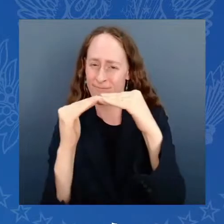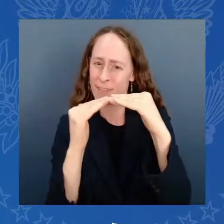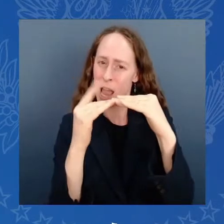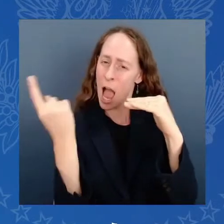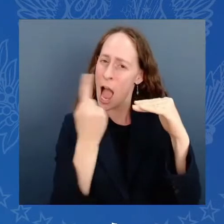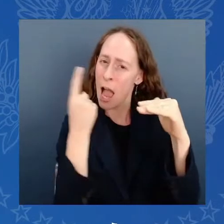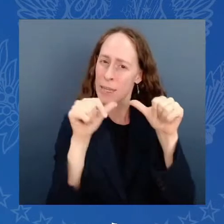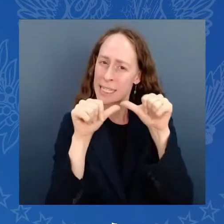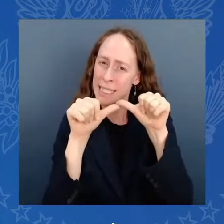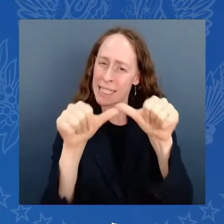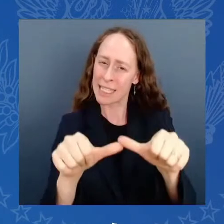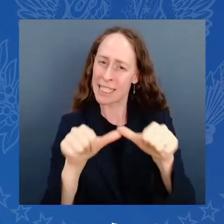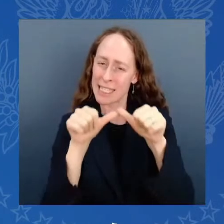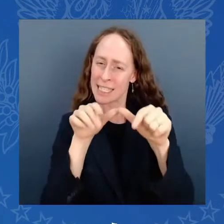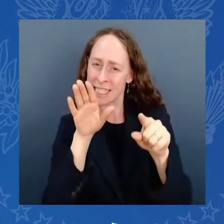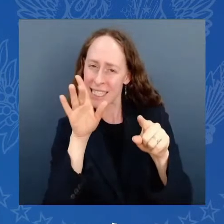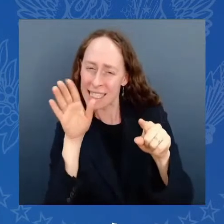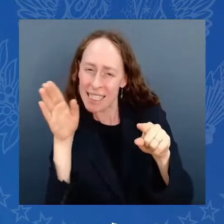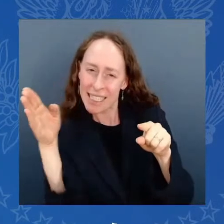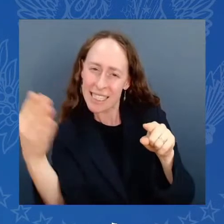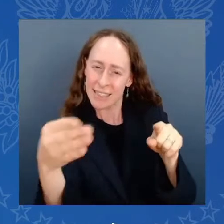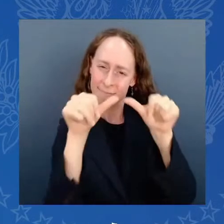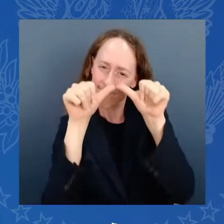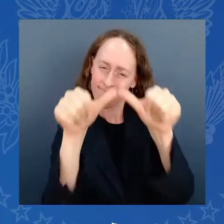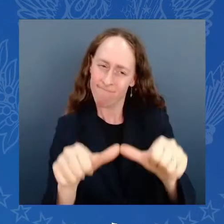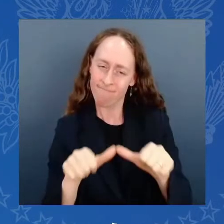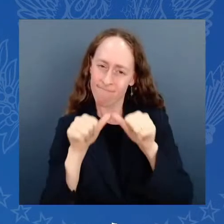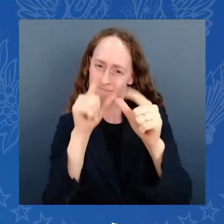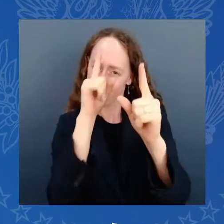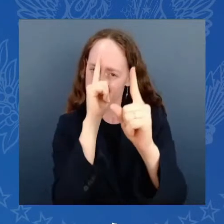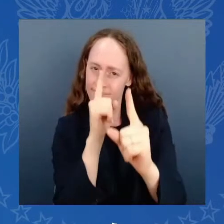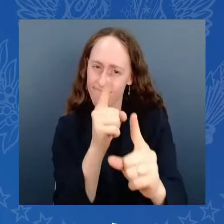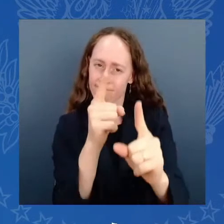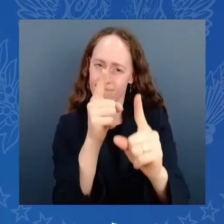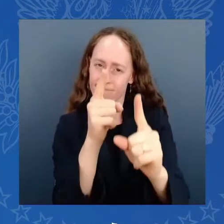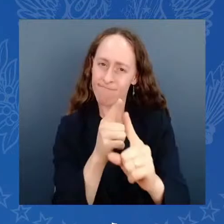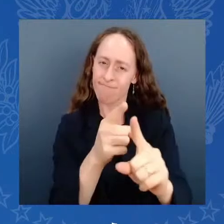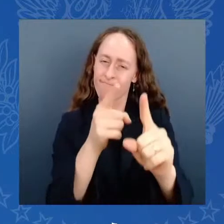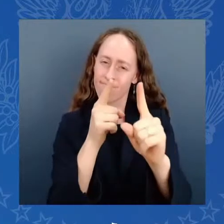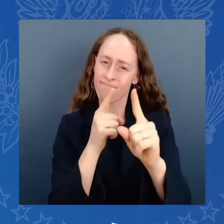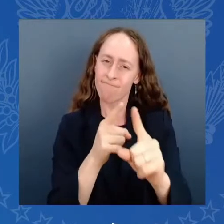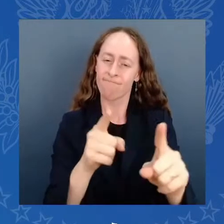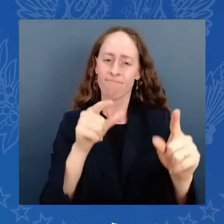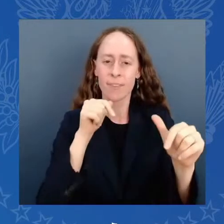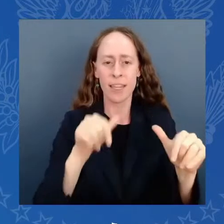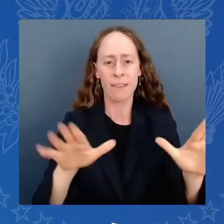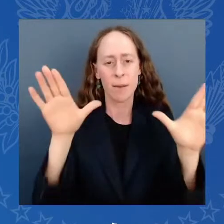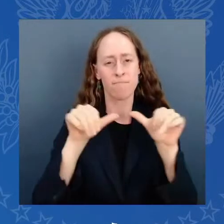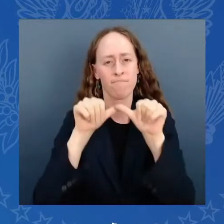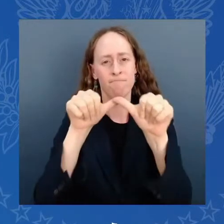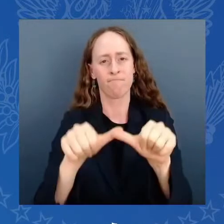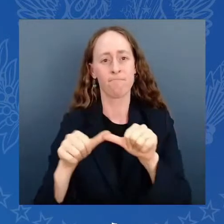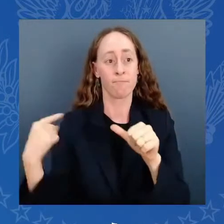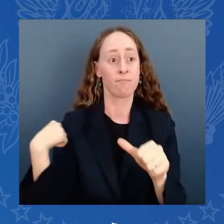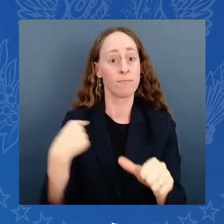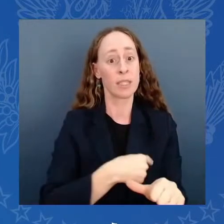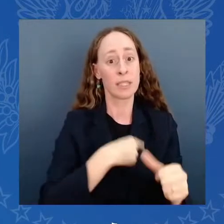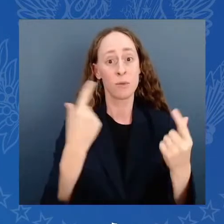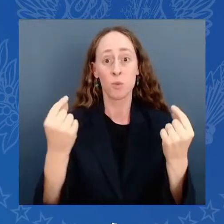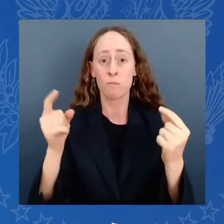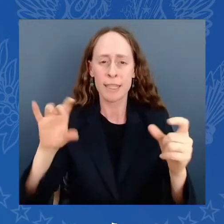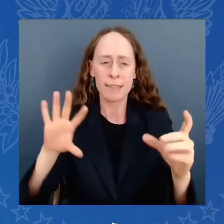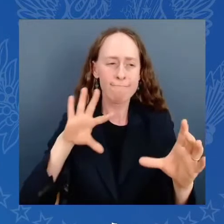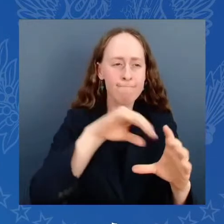more inclusive, more righteous. The Civil Rights Act we commemorate today, as well as the Voting Rights Act and Fair Housing